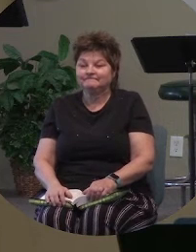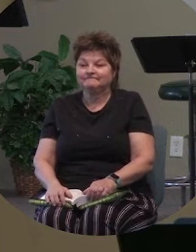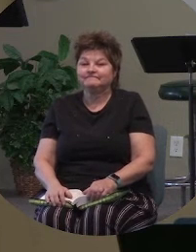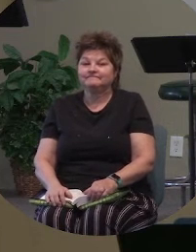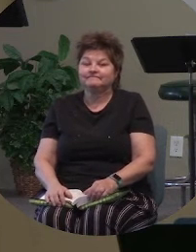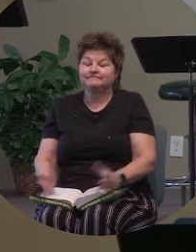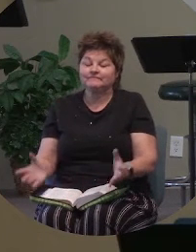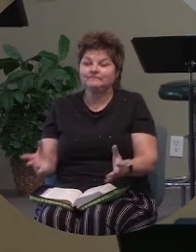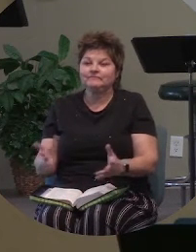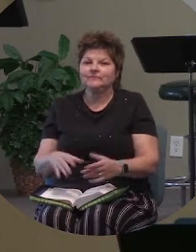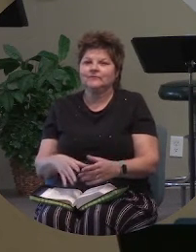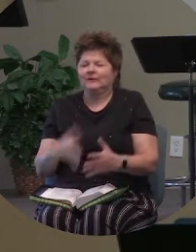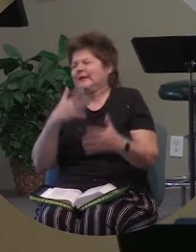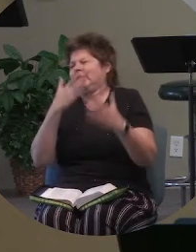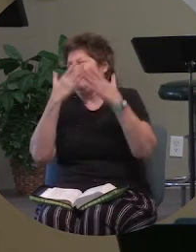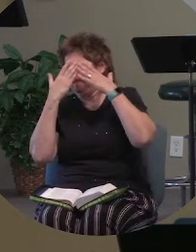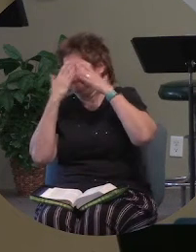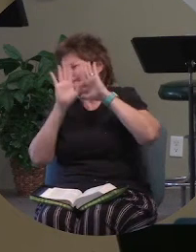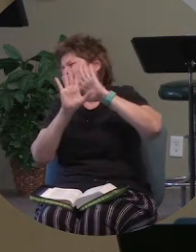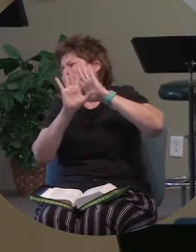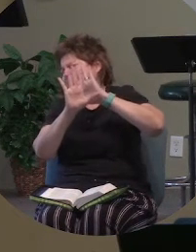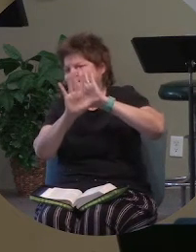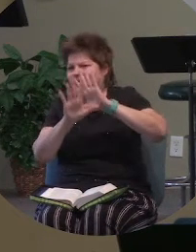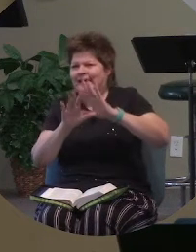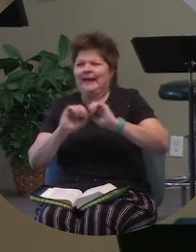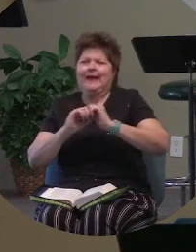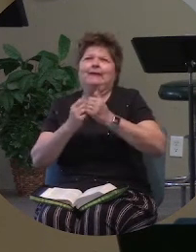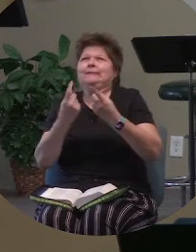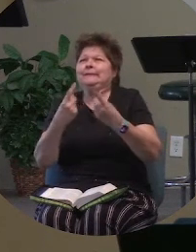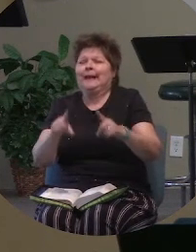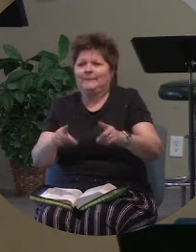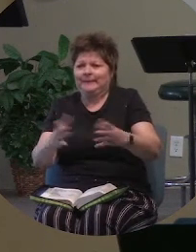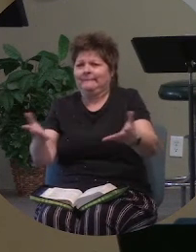And here's what we do. Oh, no. How did I get here?